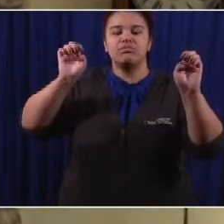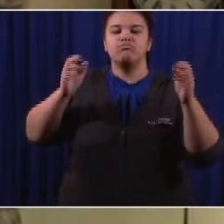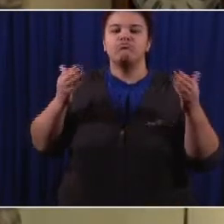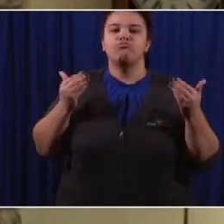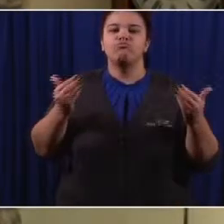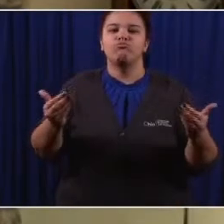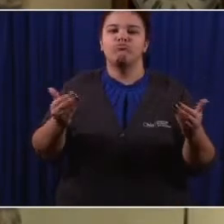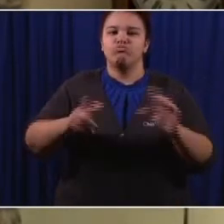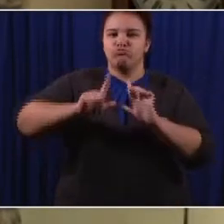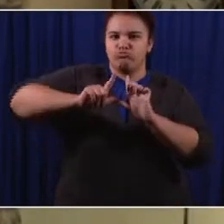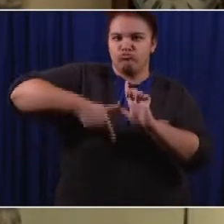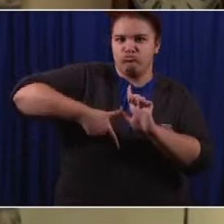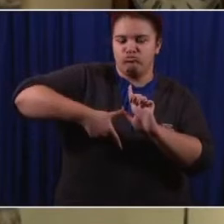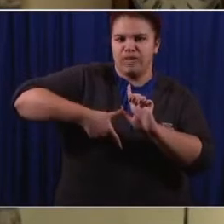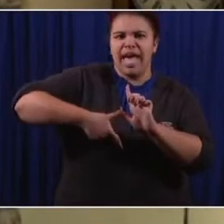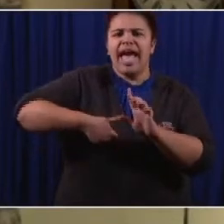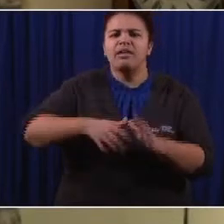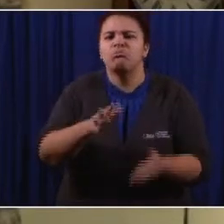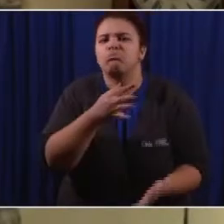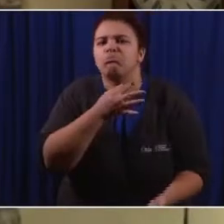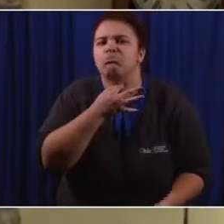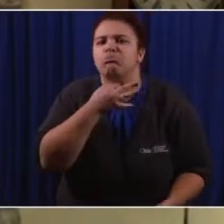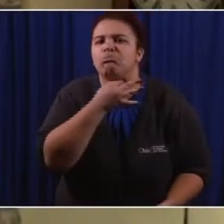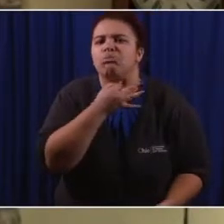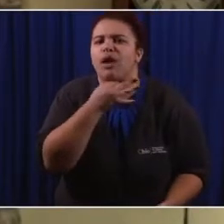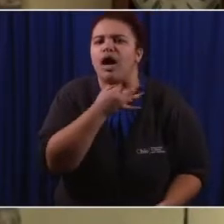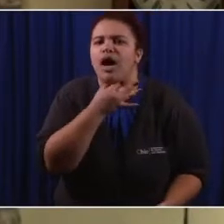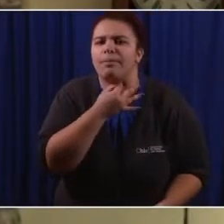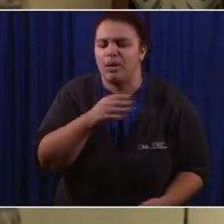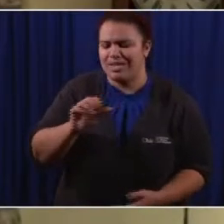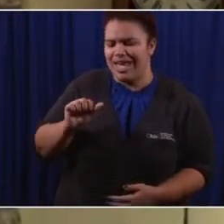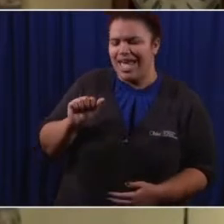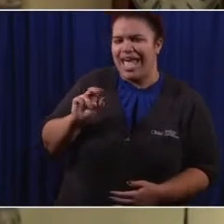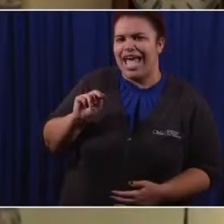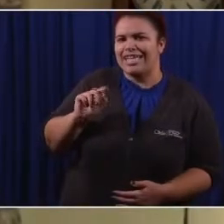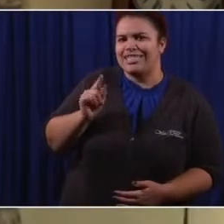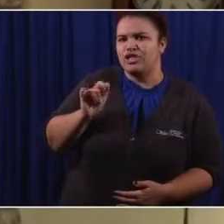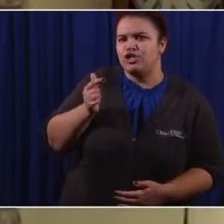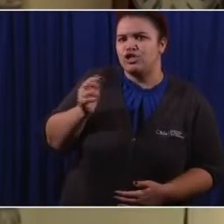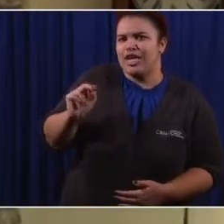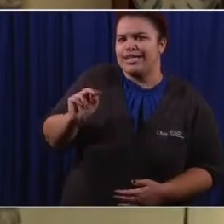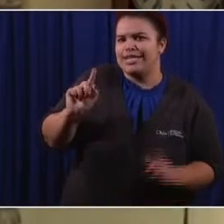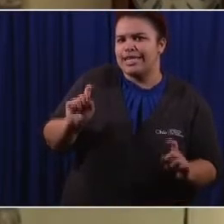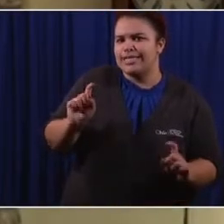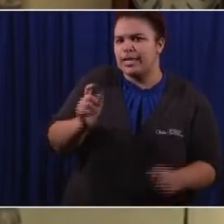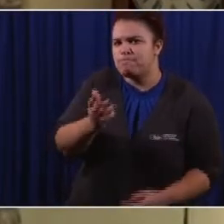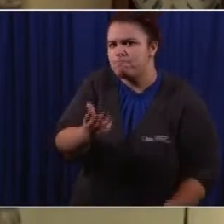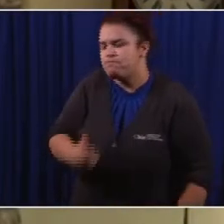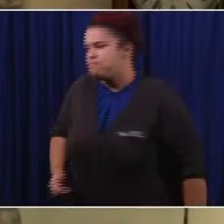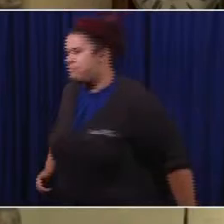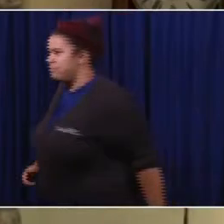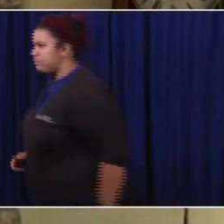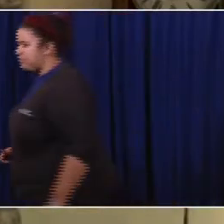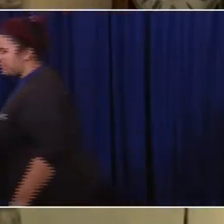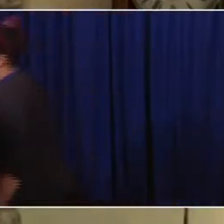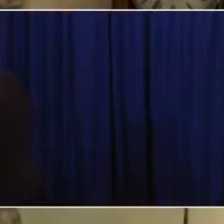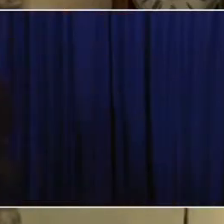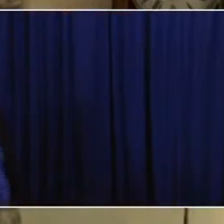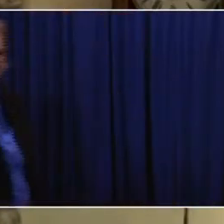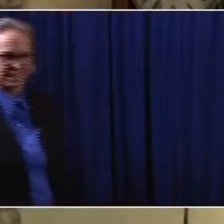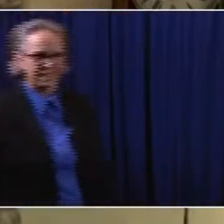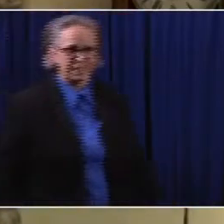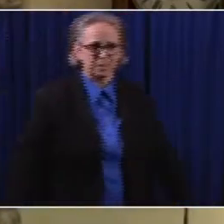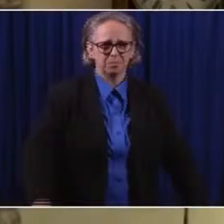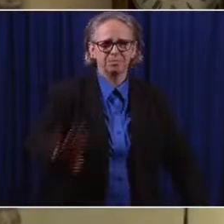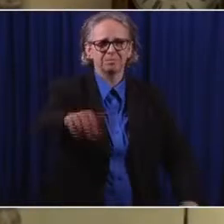simple as passing a law to get us away from the emergency that we're in. I mean, factually, we are in an emergency,